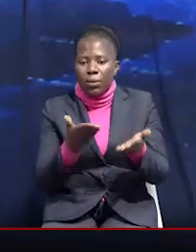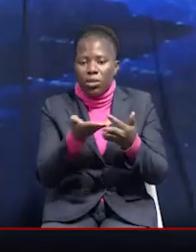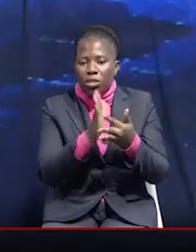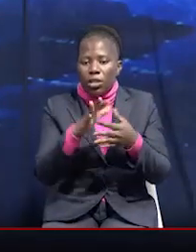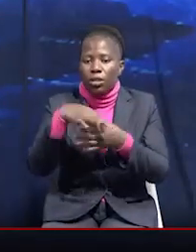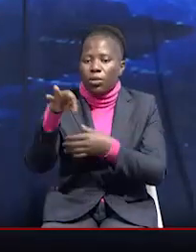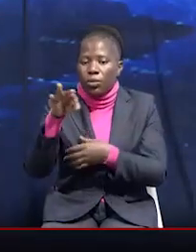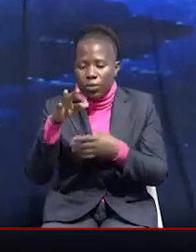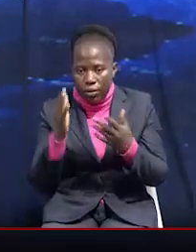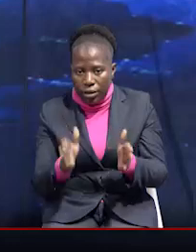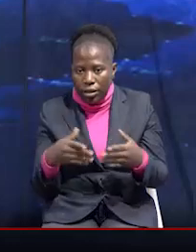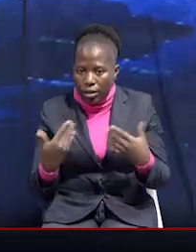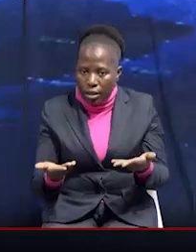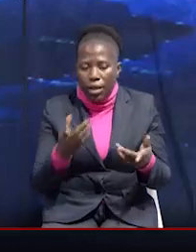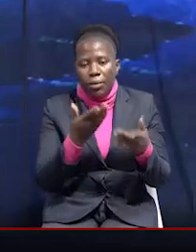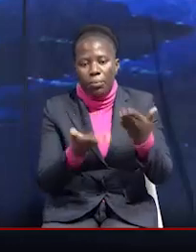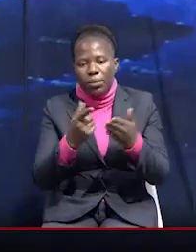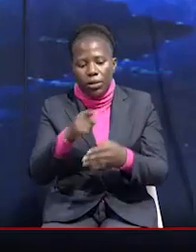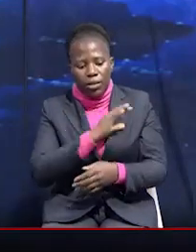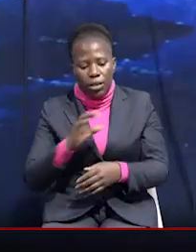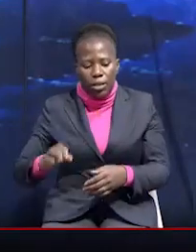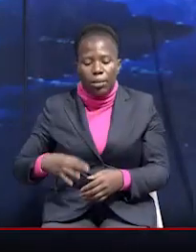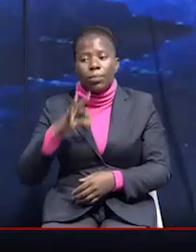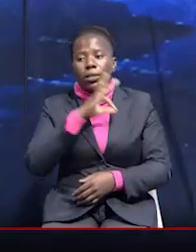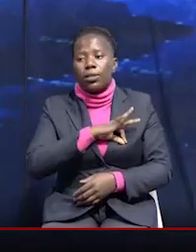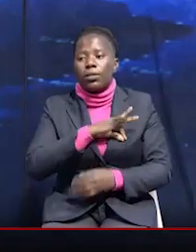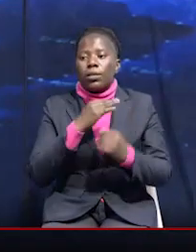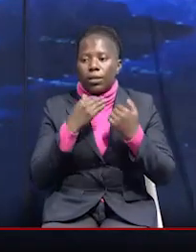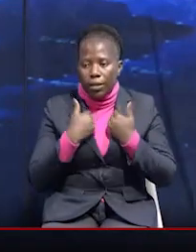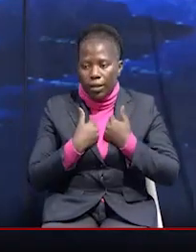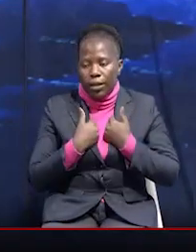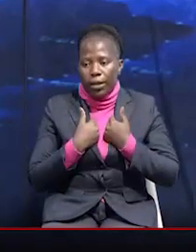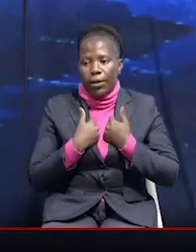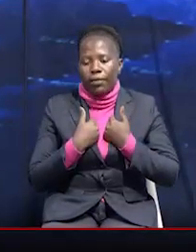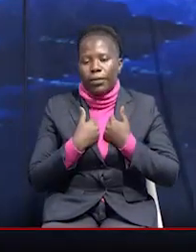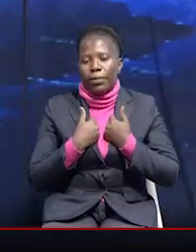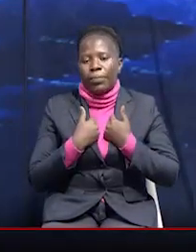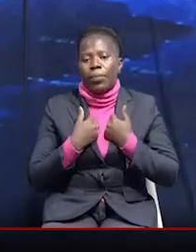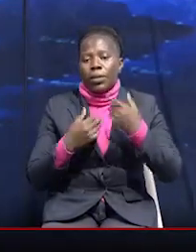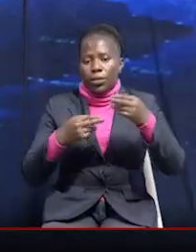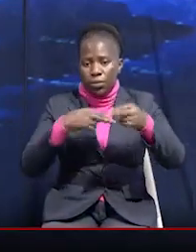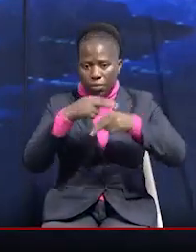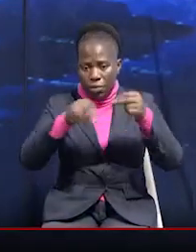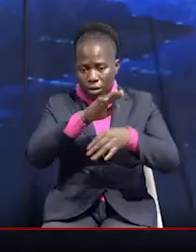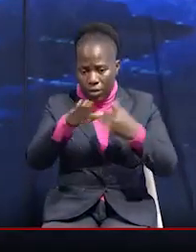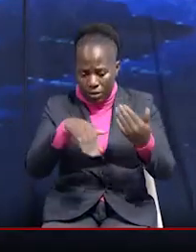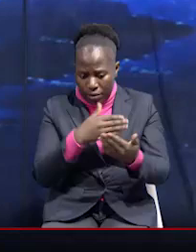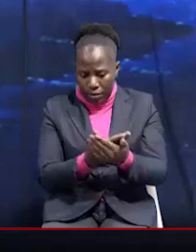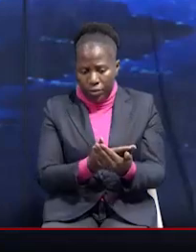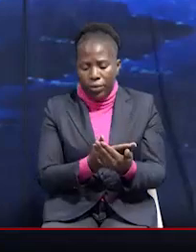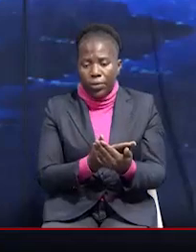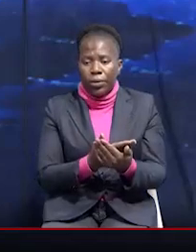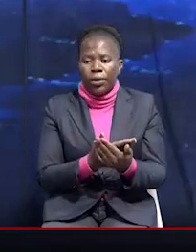a company is receiving a profit sharing sort of arrangement. So all these are interplaying into the